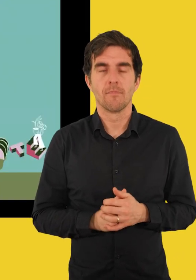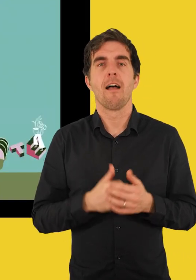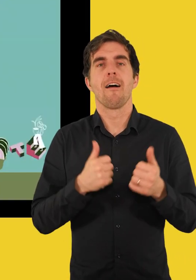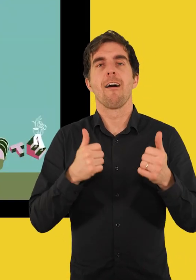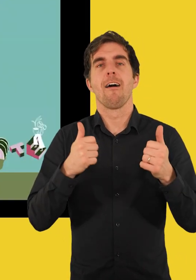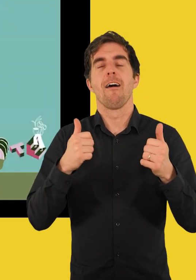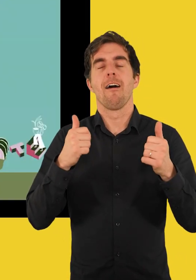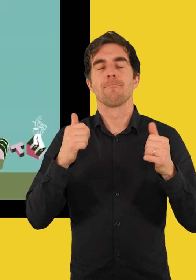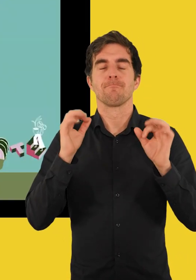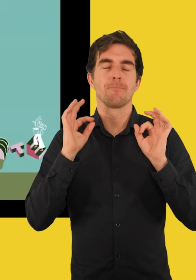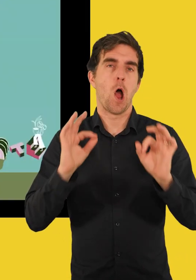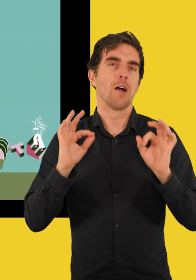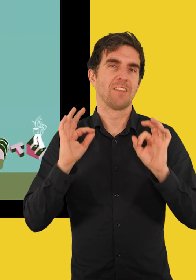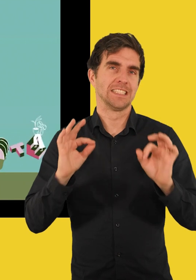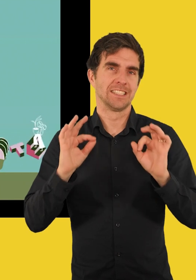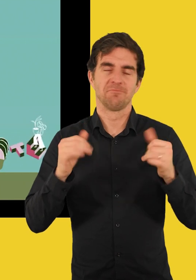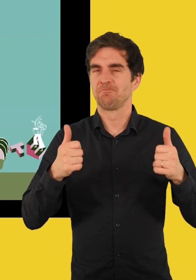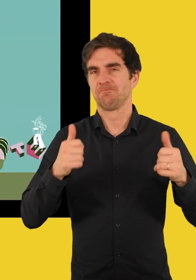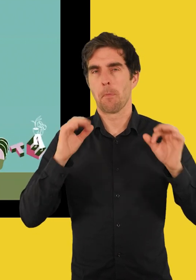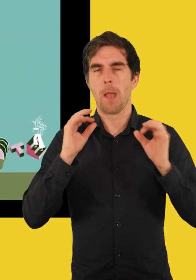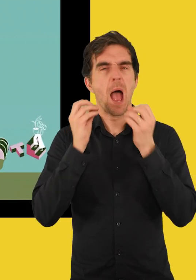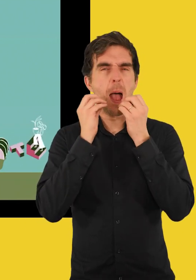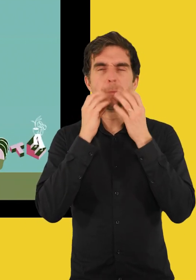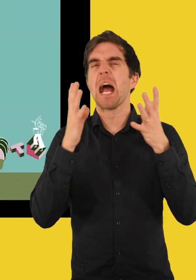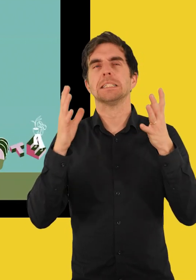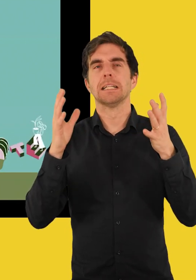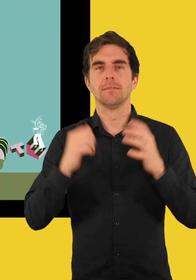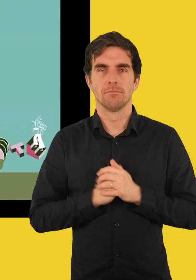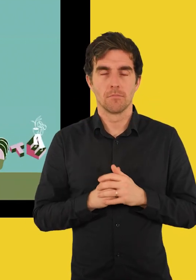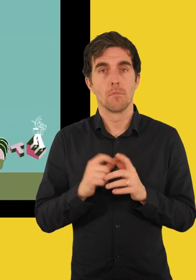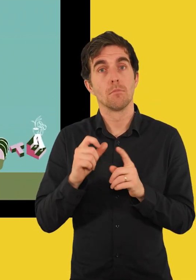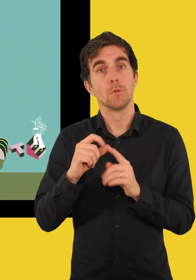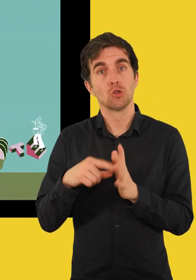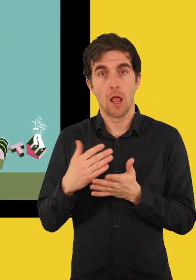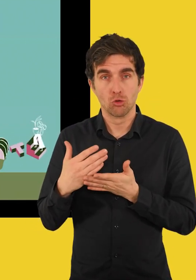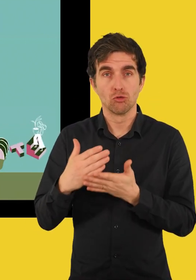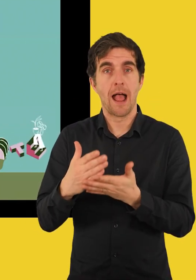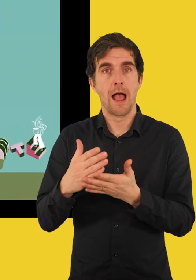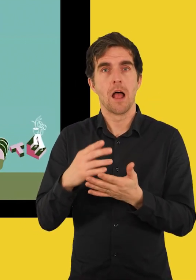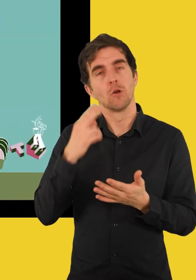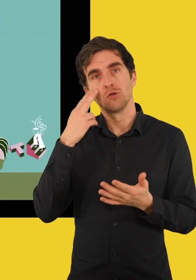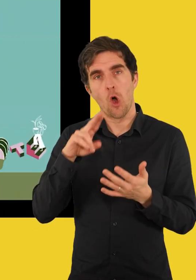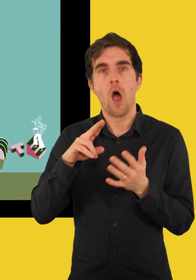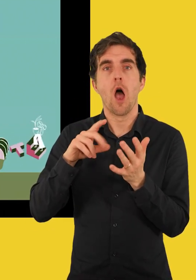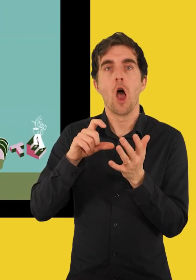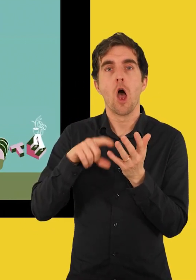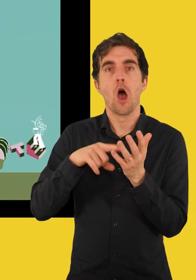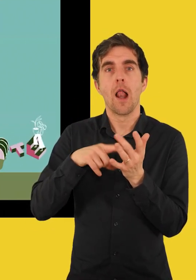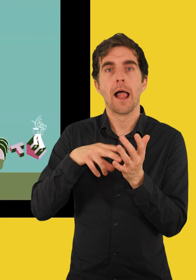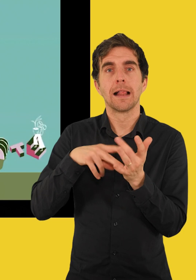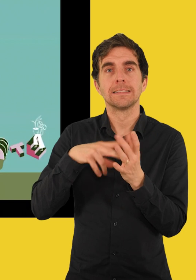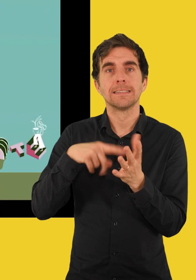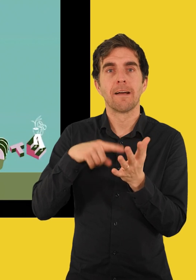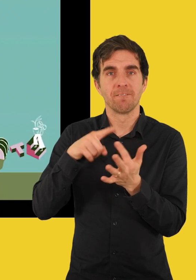I think this is Perfect. Yeah, perfect. amazing. So this project I'm sharing here is called